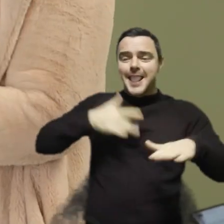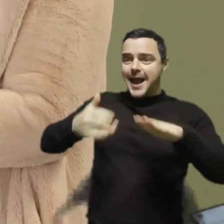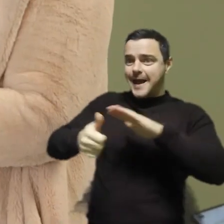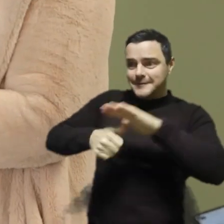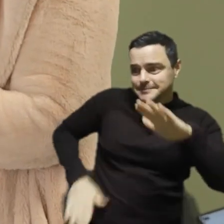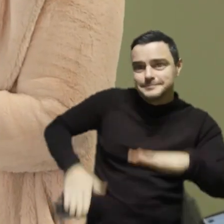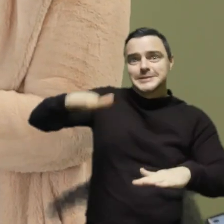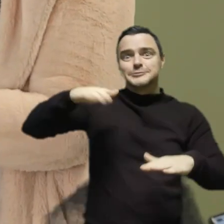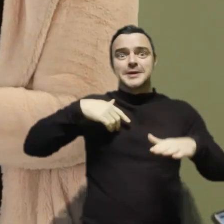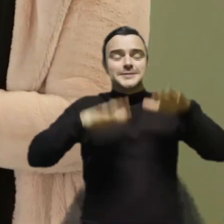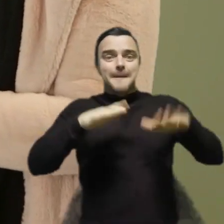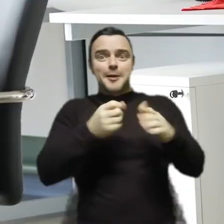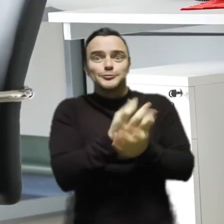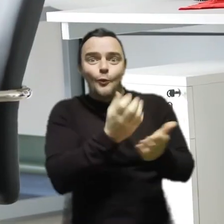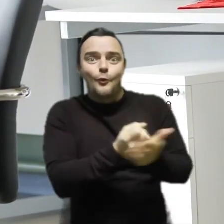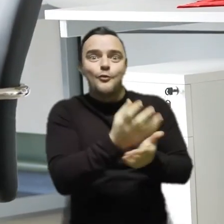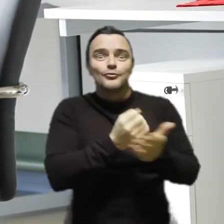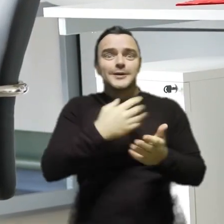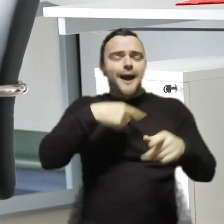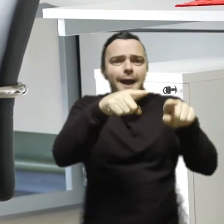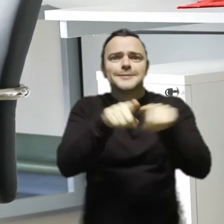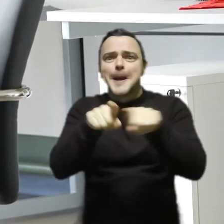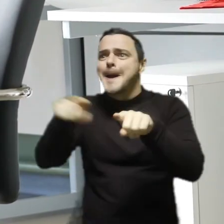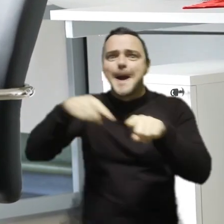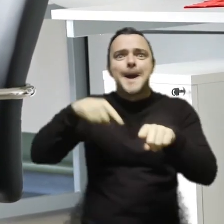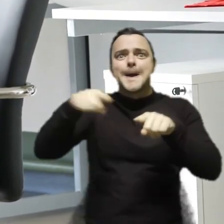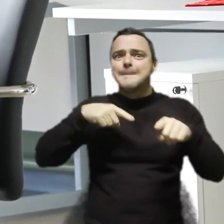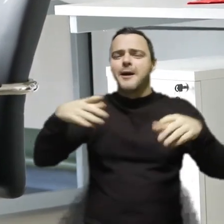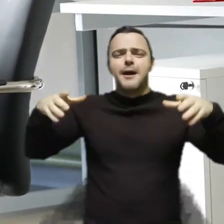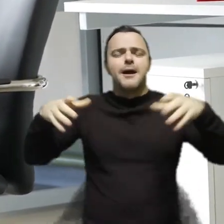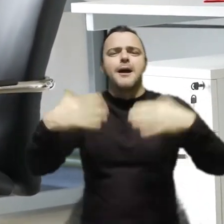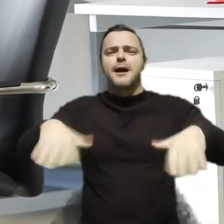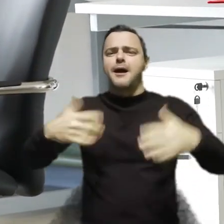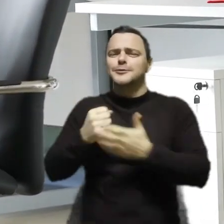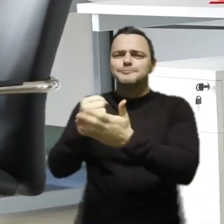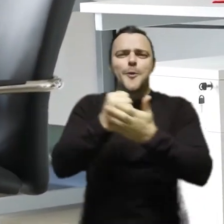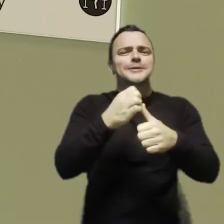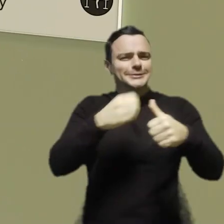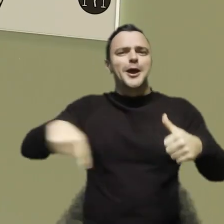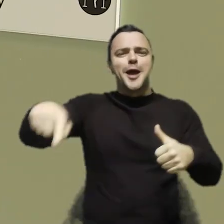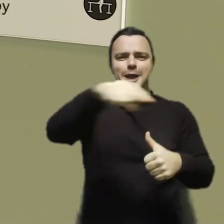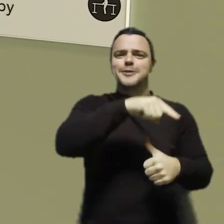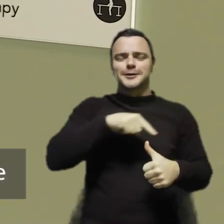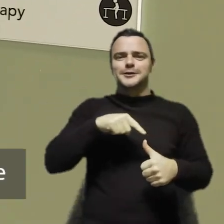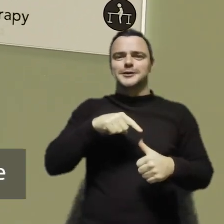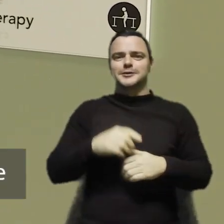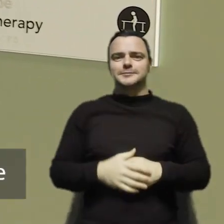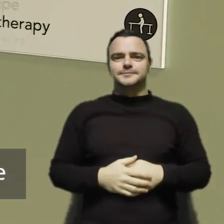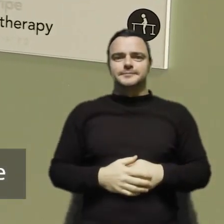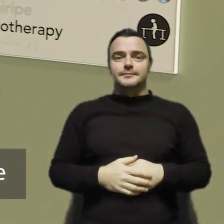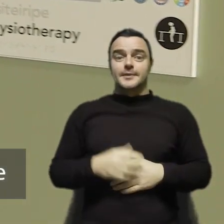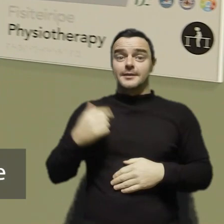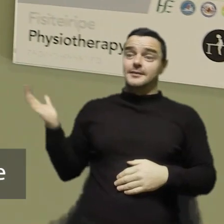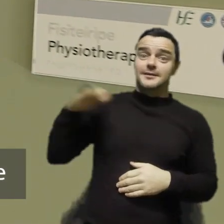similar stories so that we can find each other and support each other. I'll show you a bit about